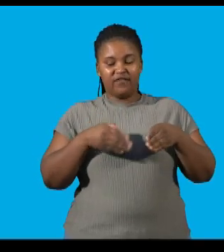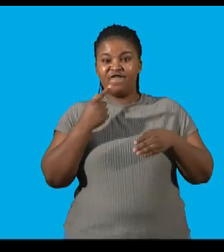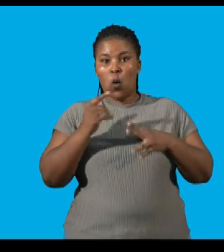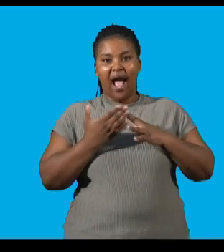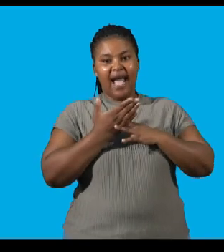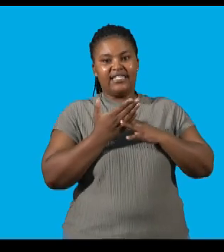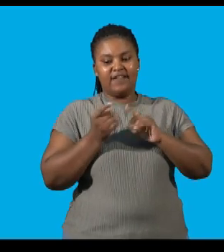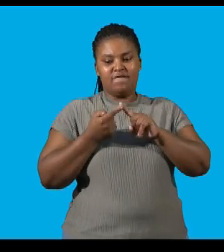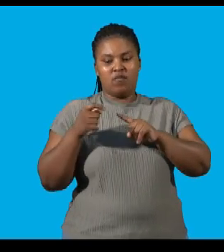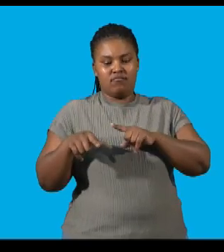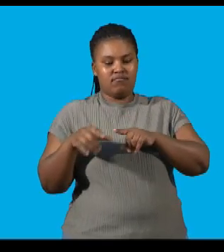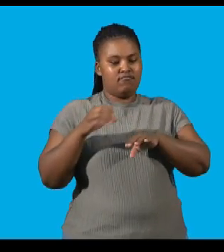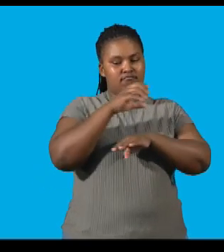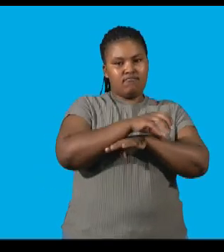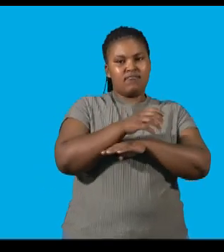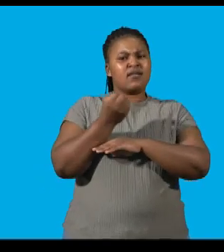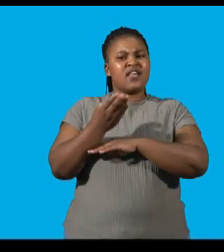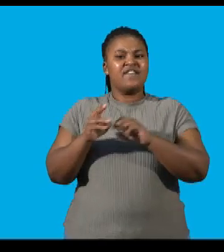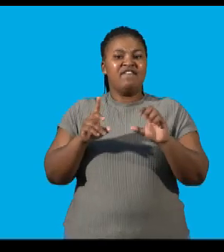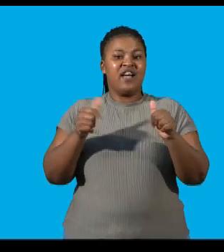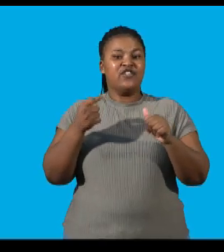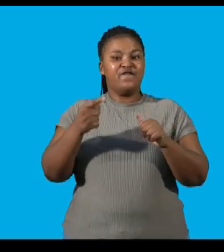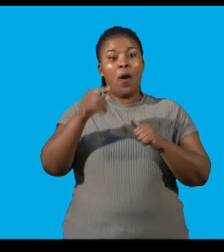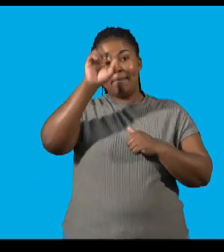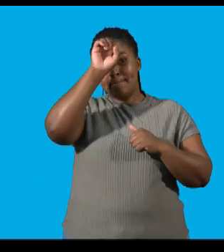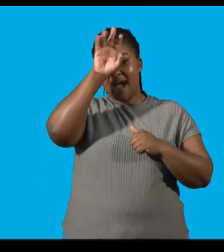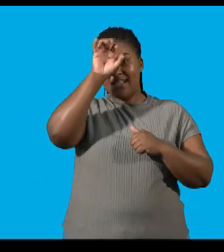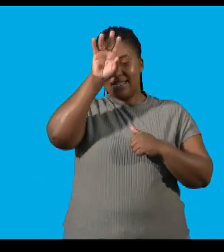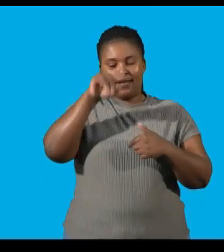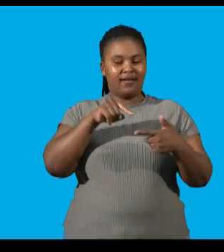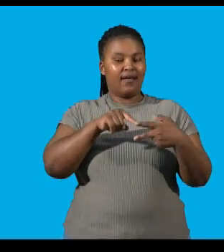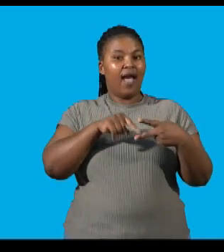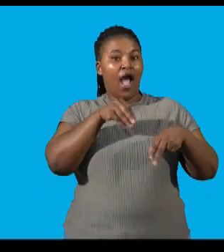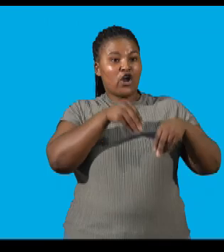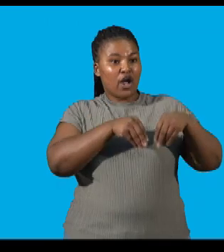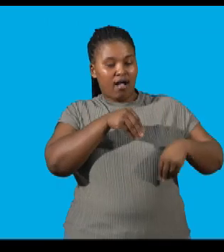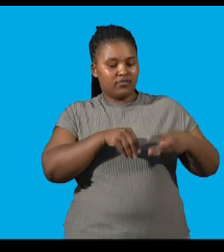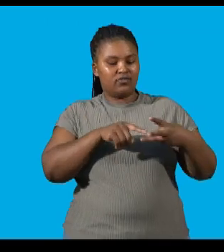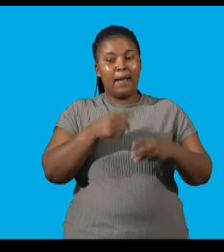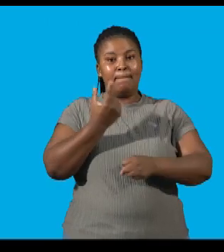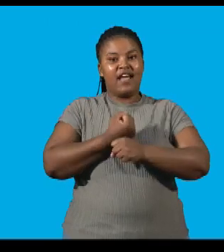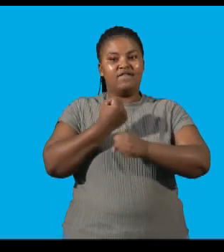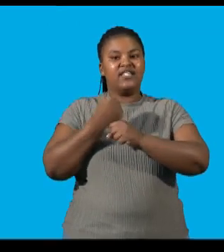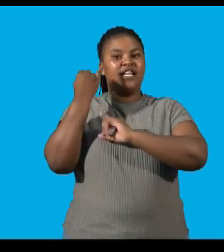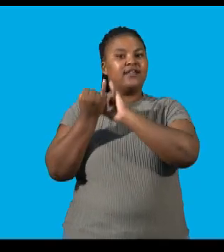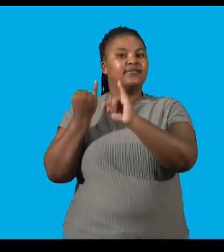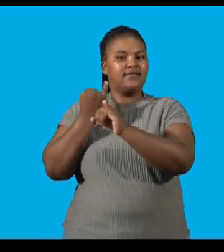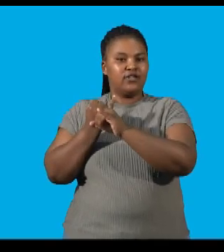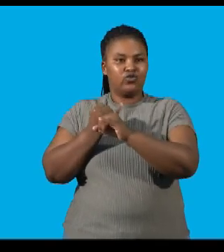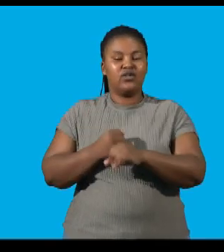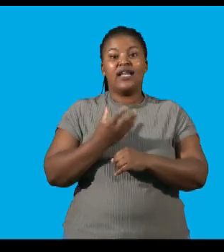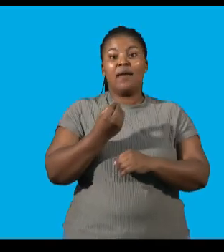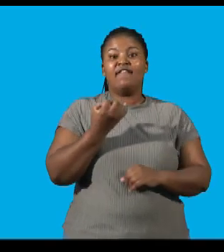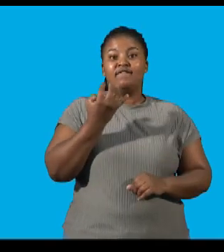one area to another and providing advantages for the mining, agriculture, and manufacturing